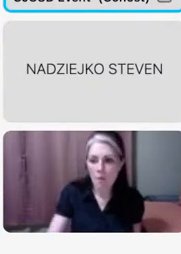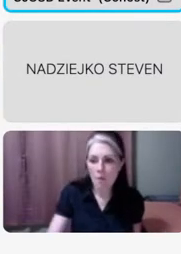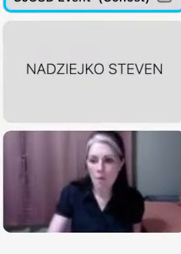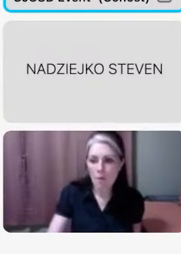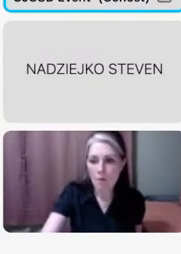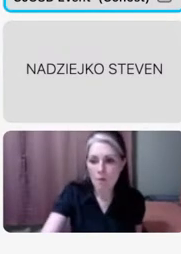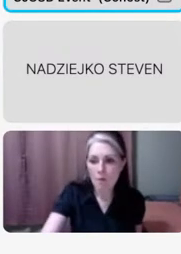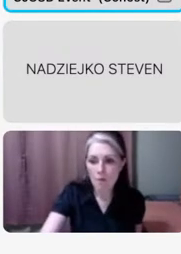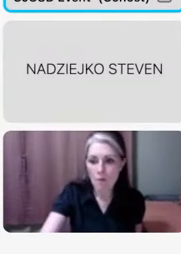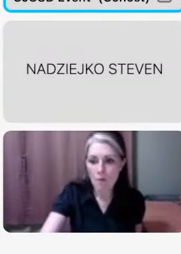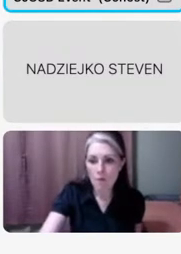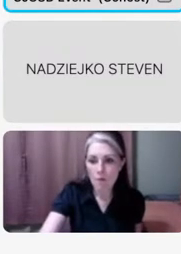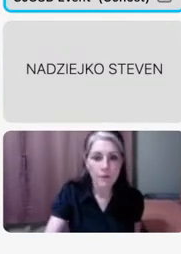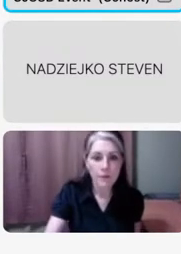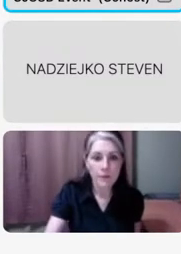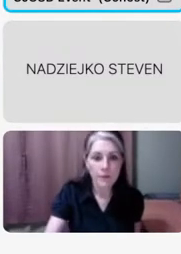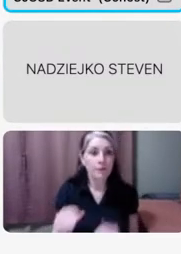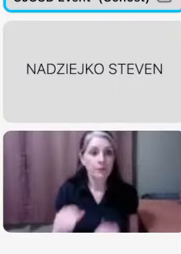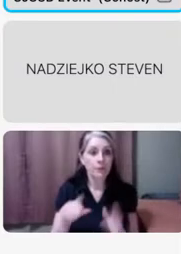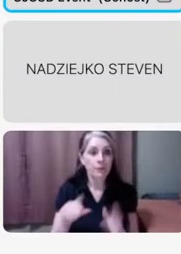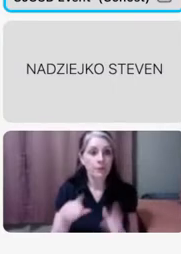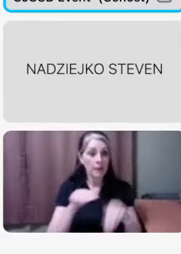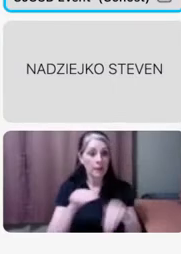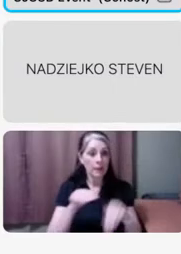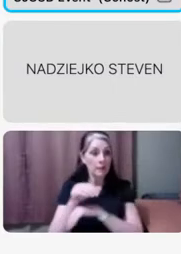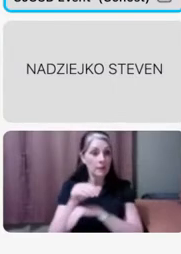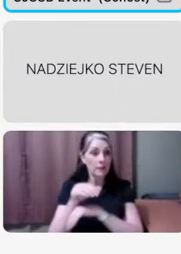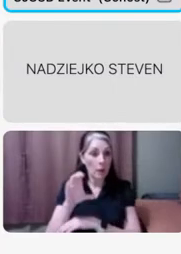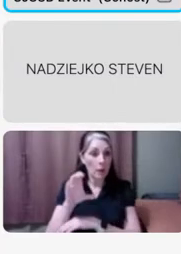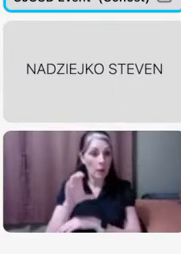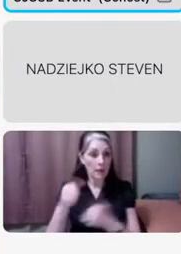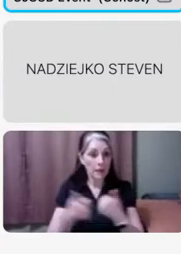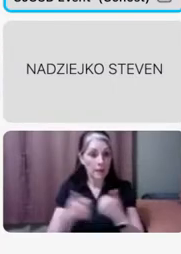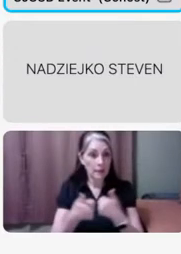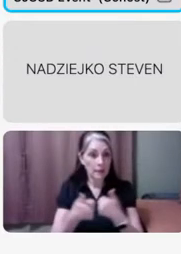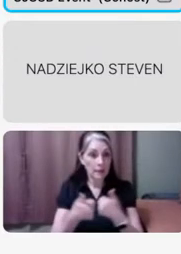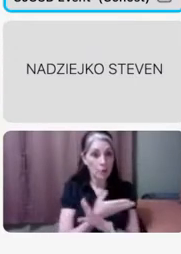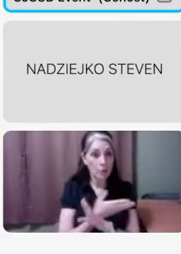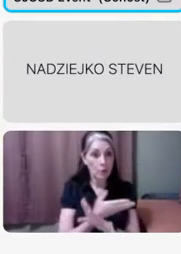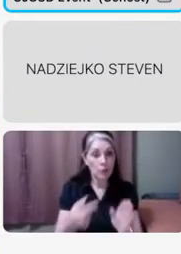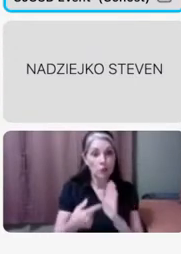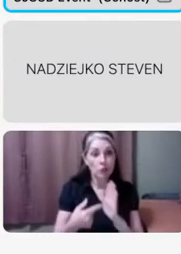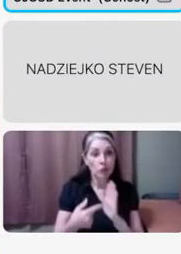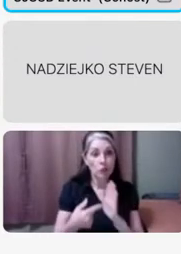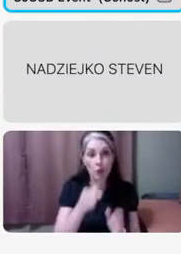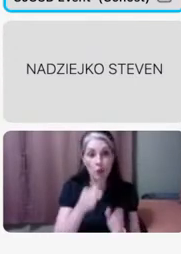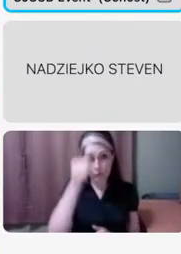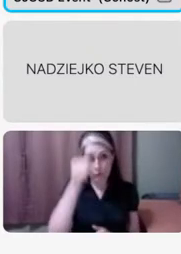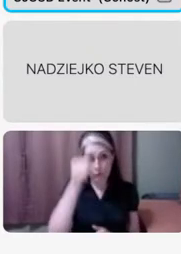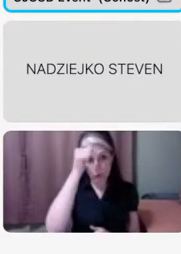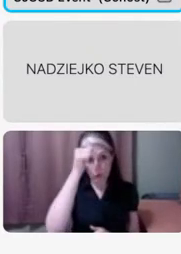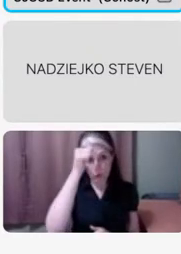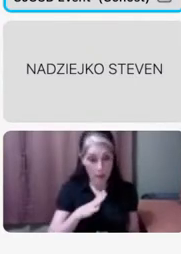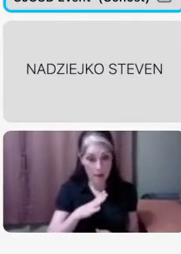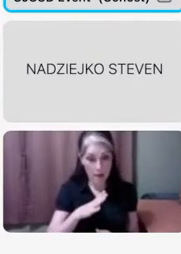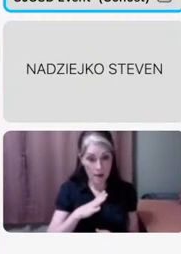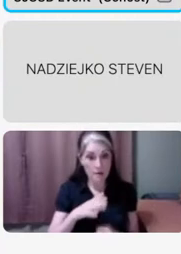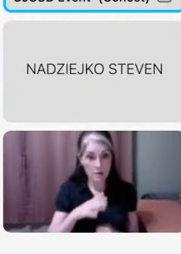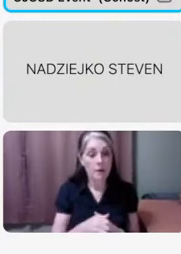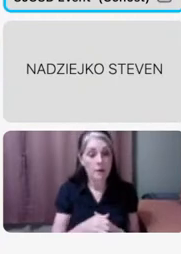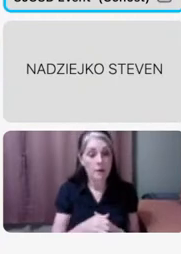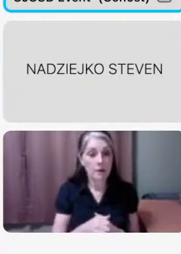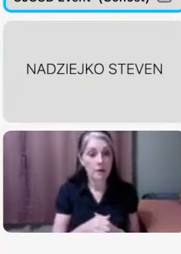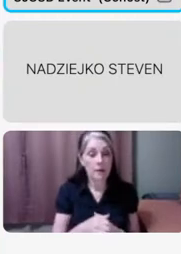later that evening was our homecoming game which included a pre-show for our male court members the football game and our halftime